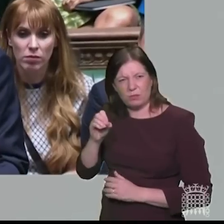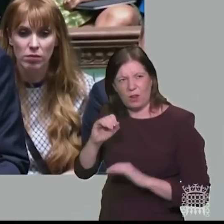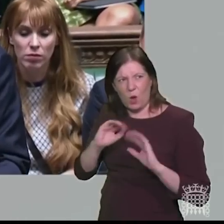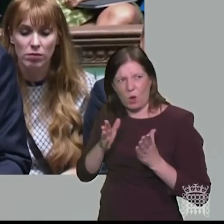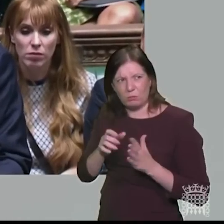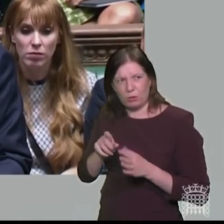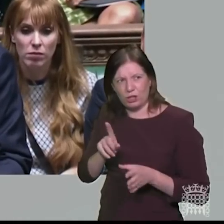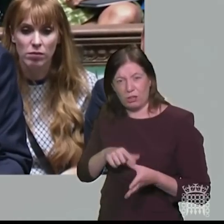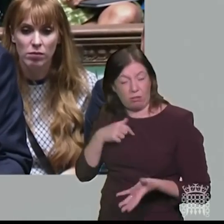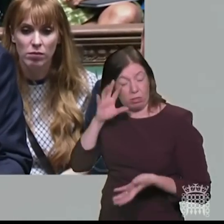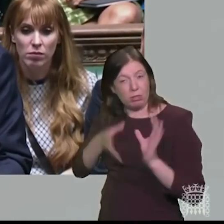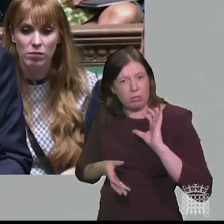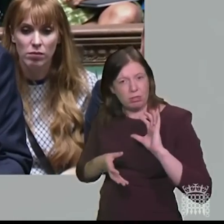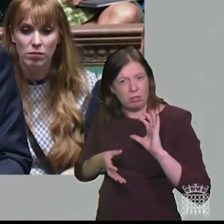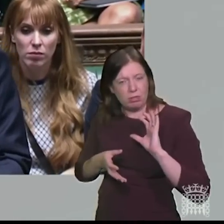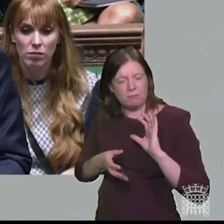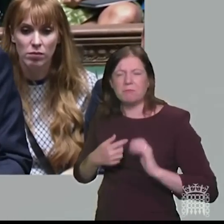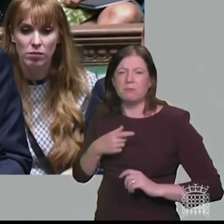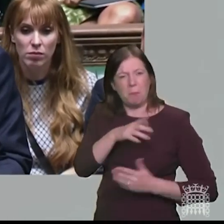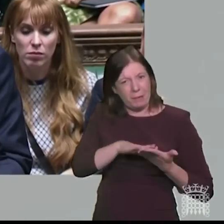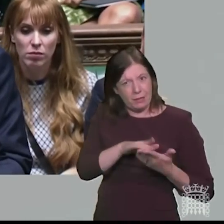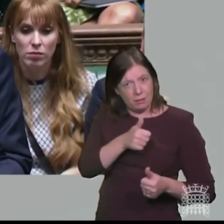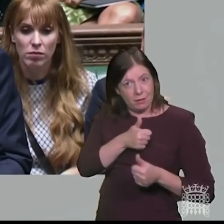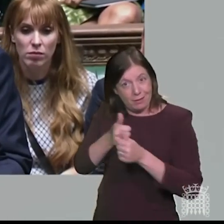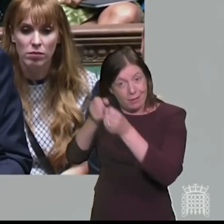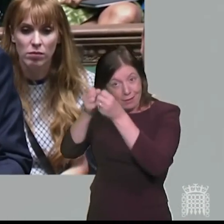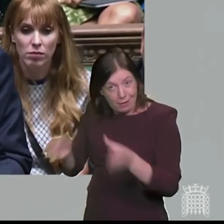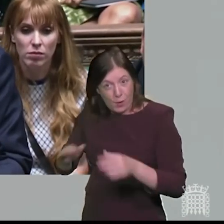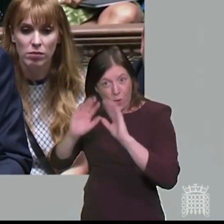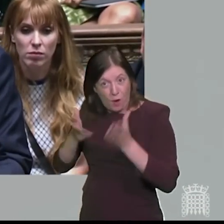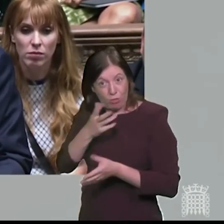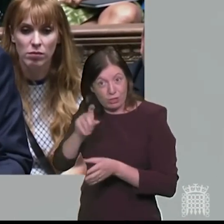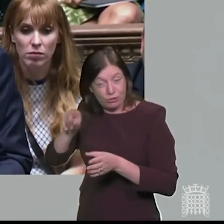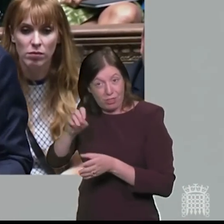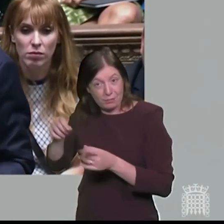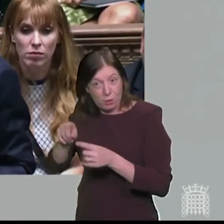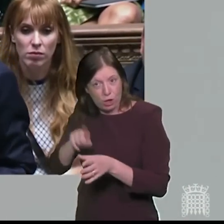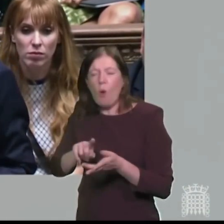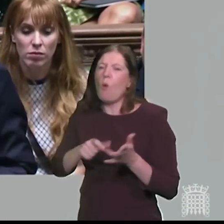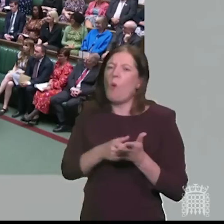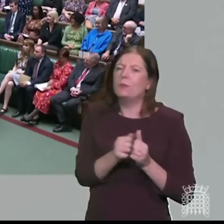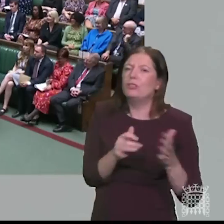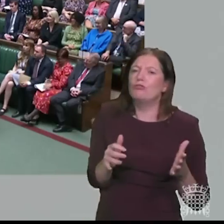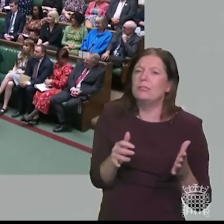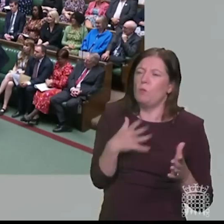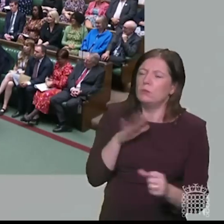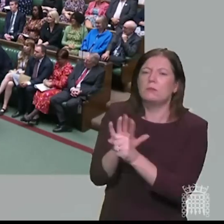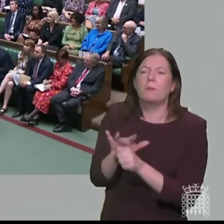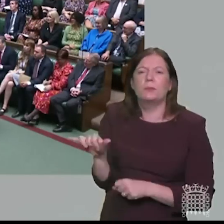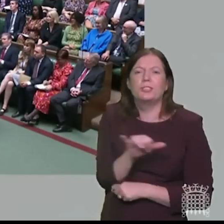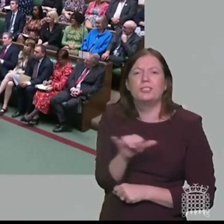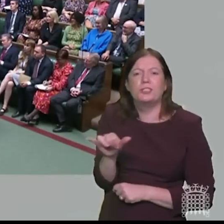homes a year. So is he for building 300,000 new homes a year or against it? Prime